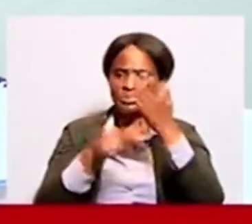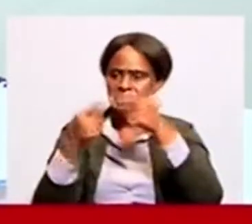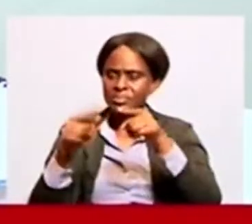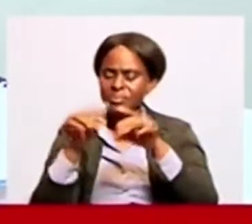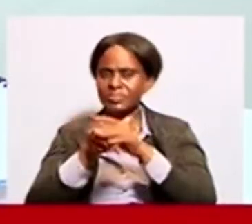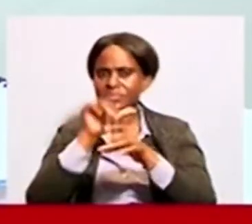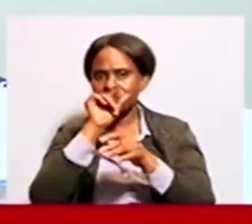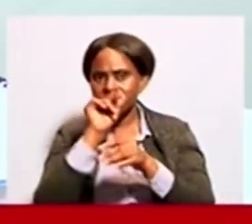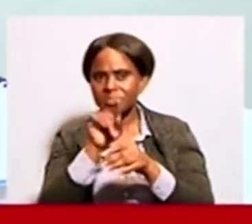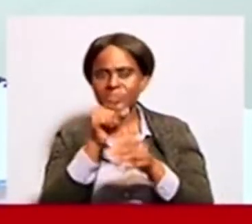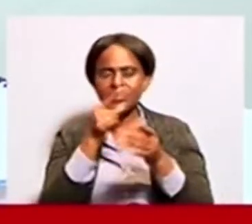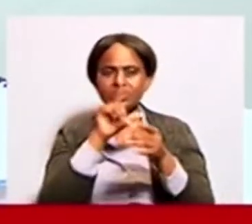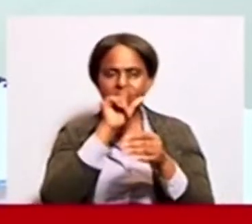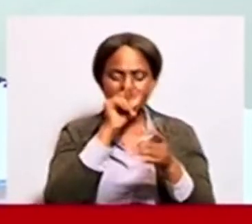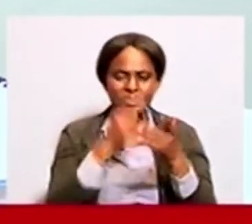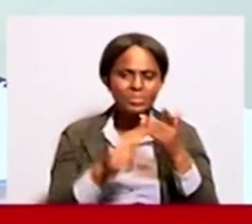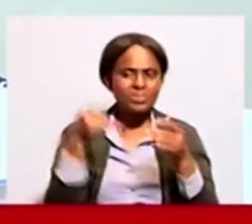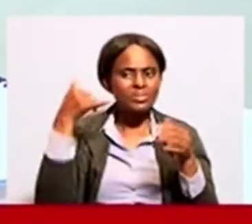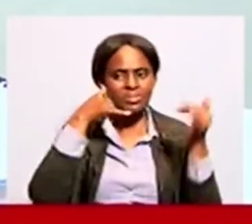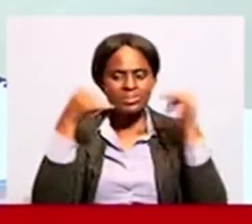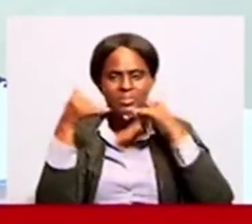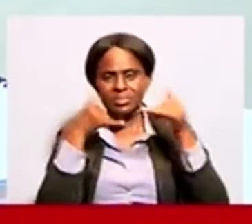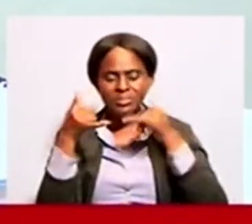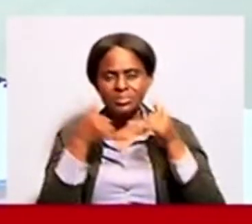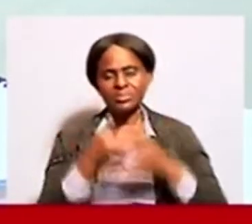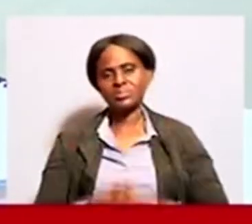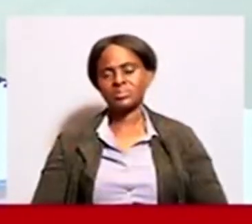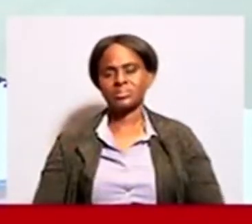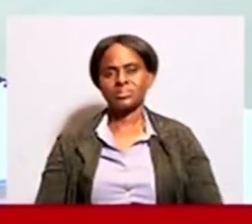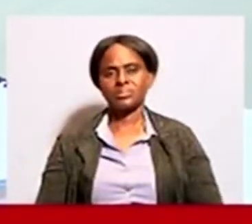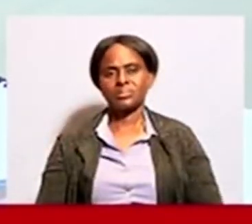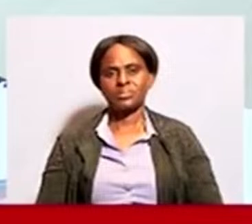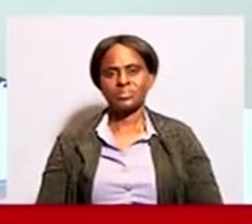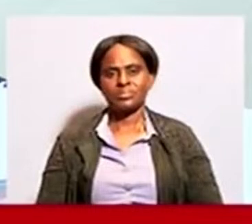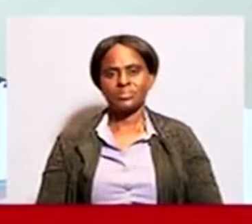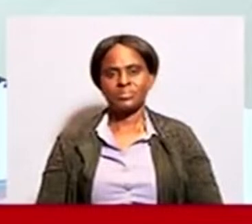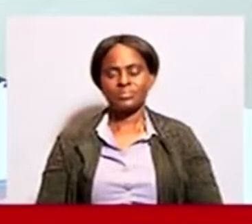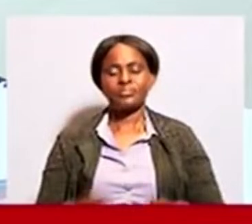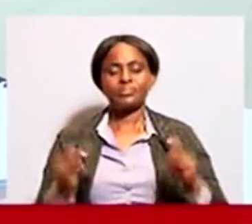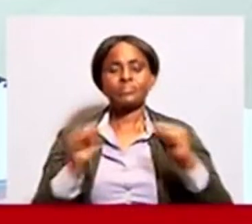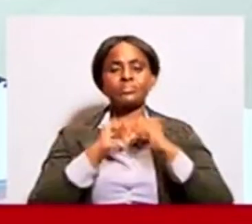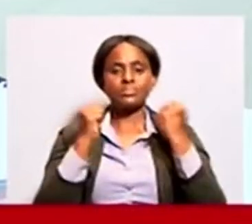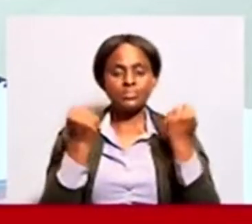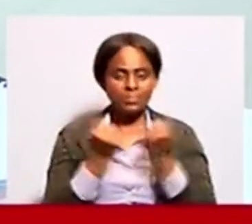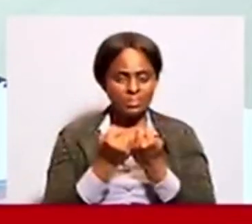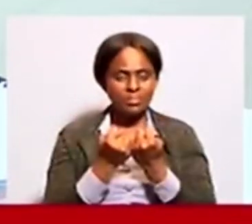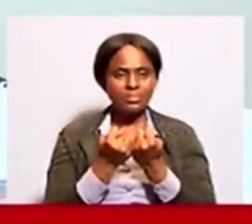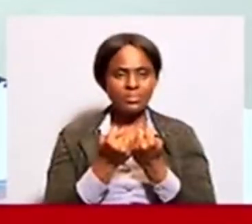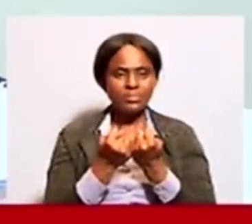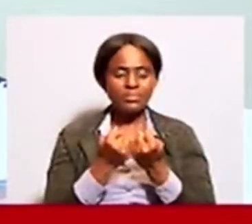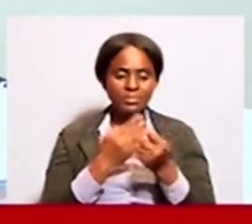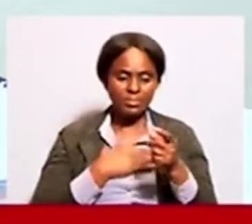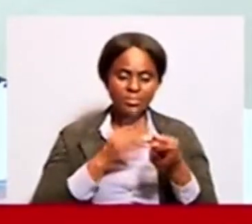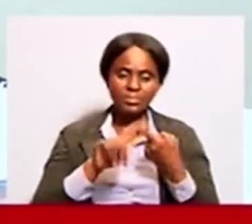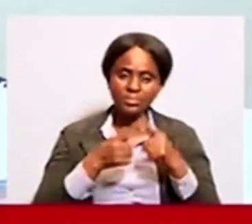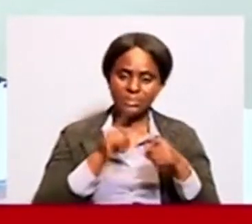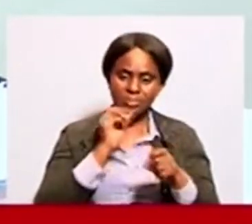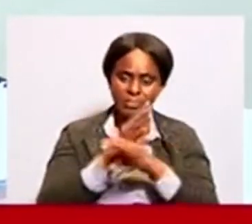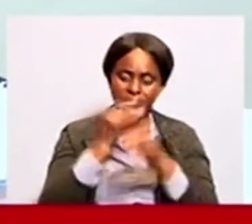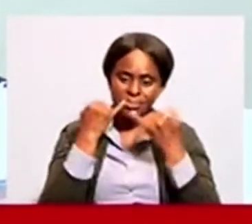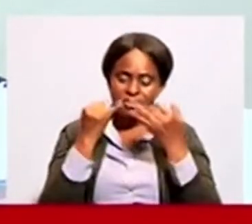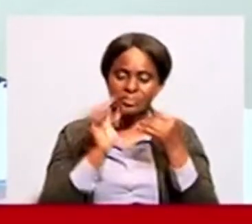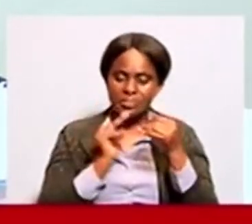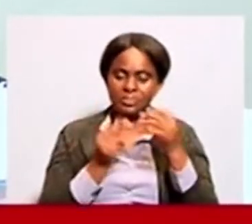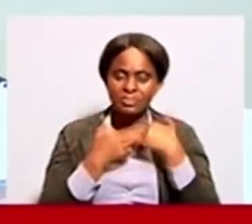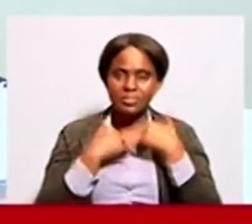Livingstone? They are calling him. But you have a team. But like my colleague is putting, we have